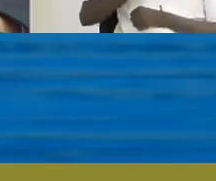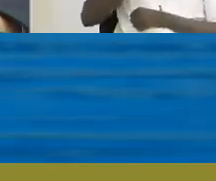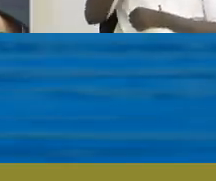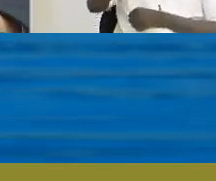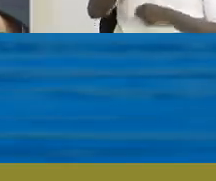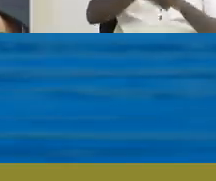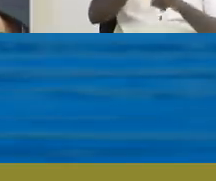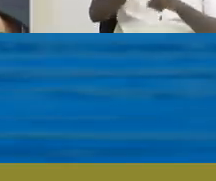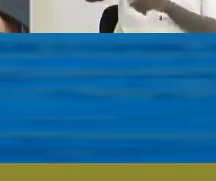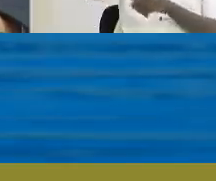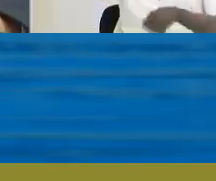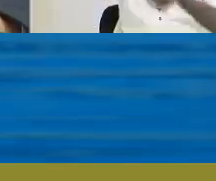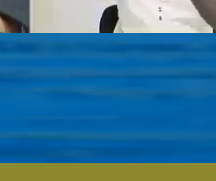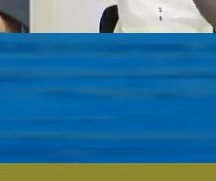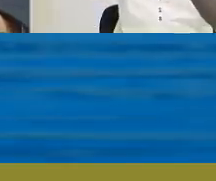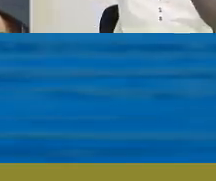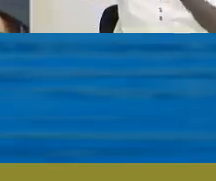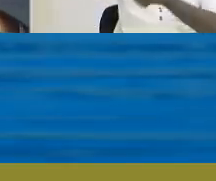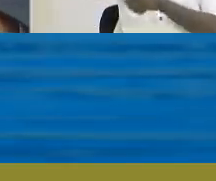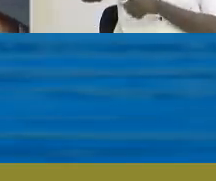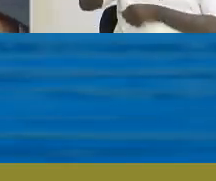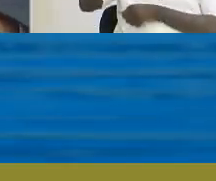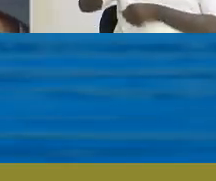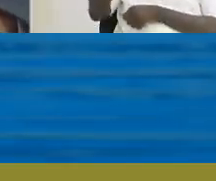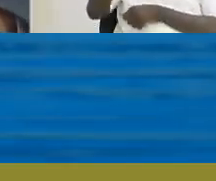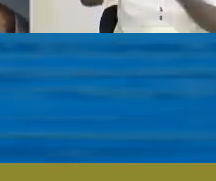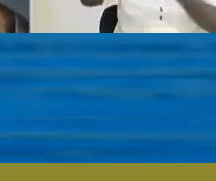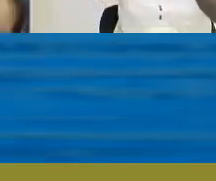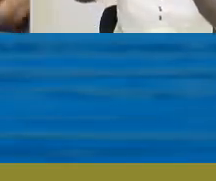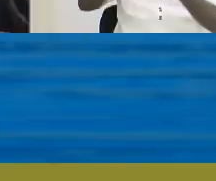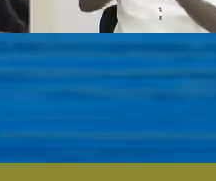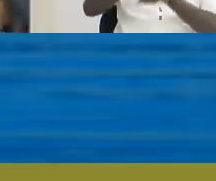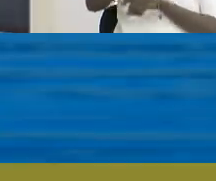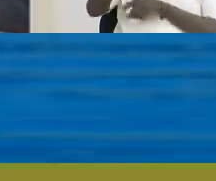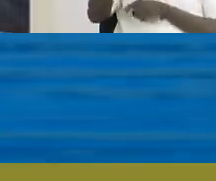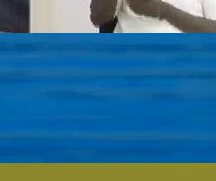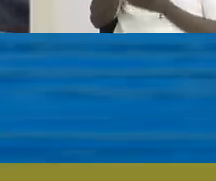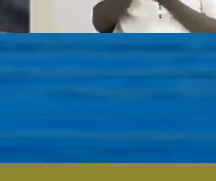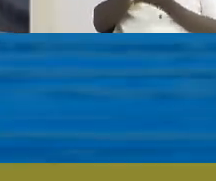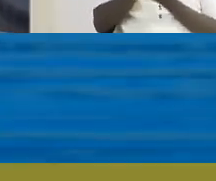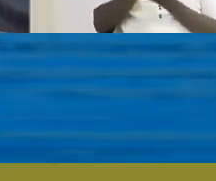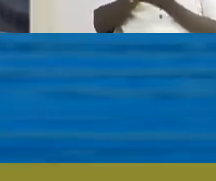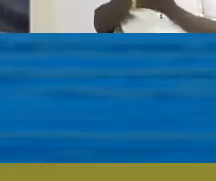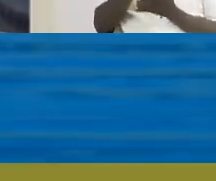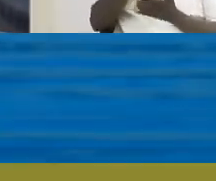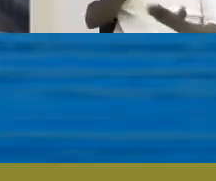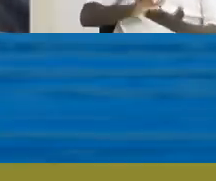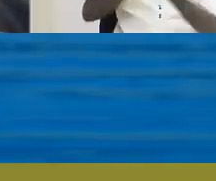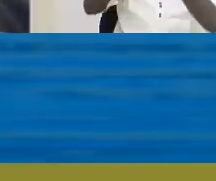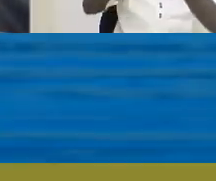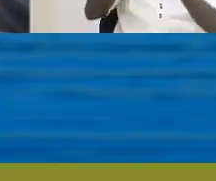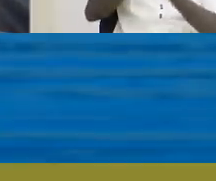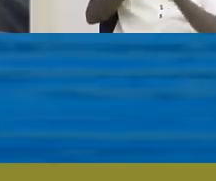recall Yankuba. It's possible he was there, but I'm not sure. So I confronted Sana.